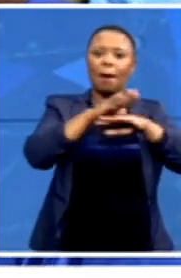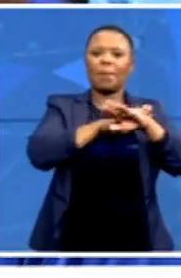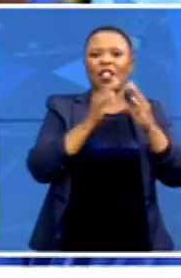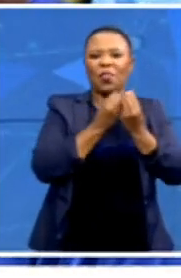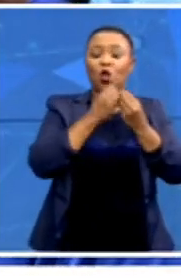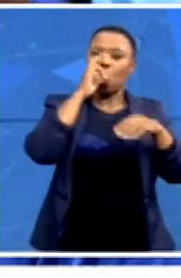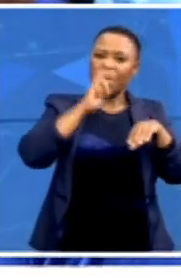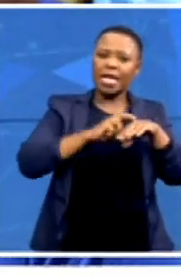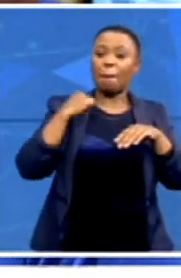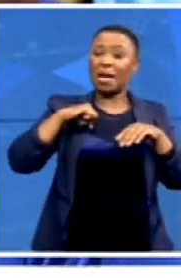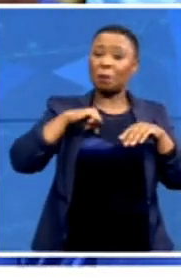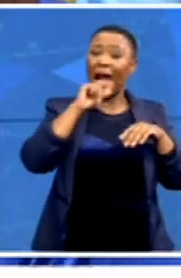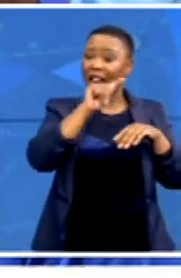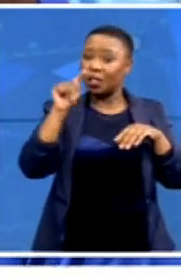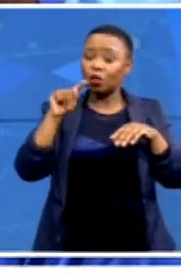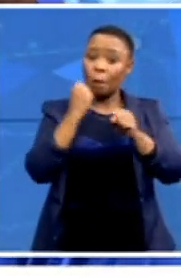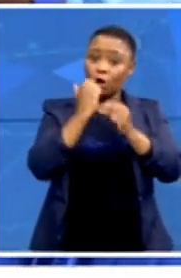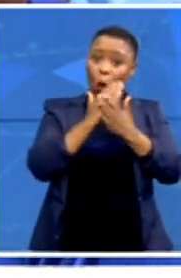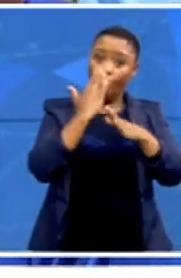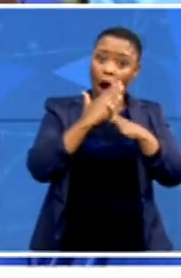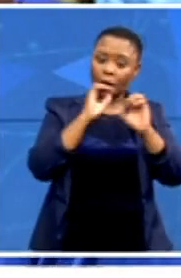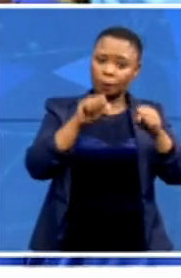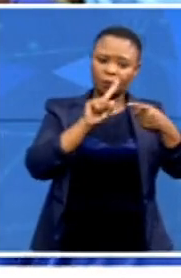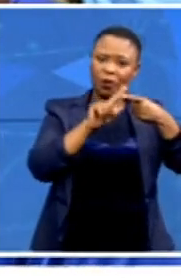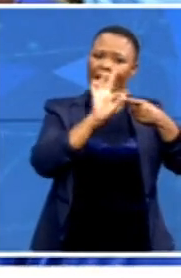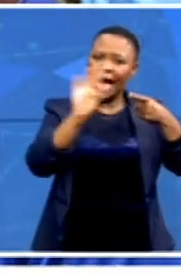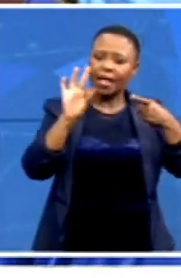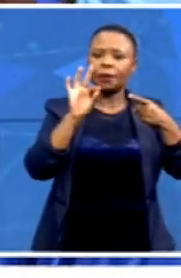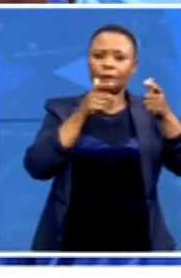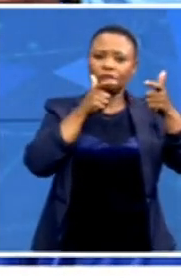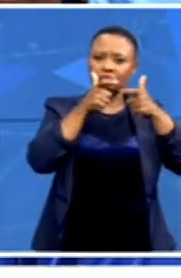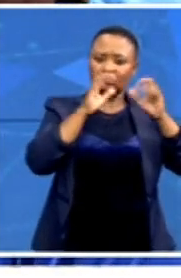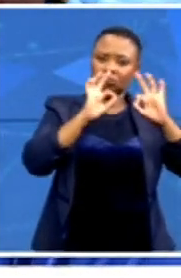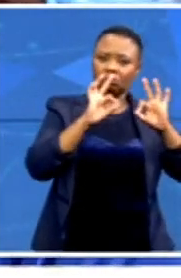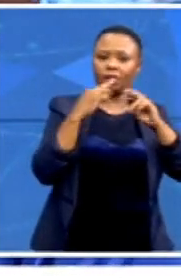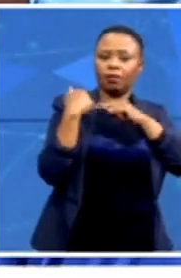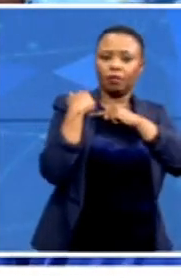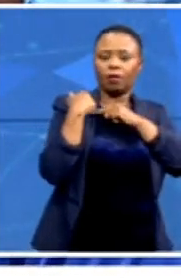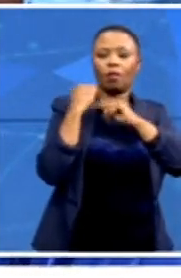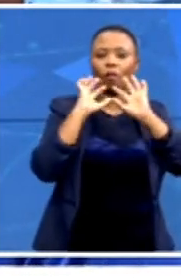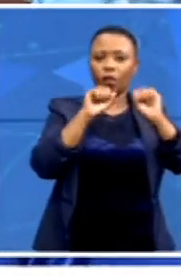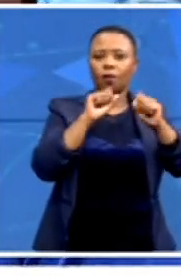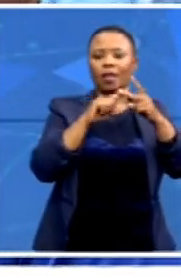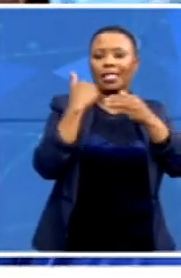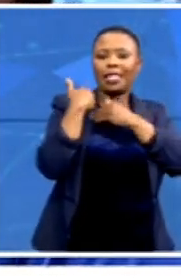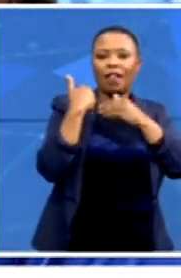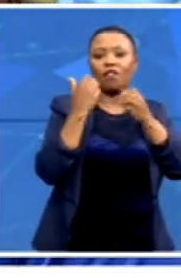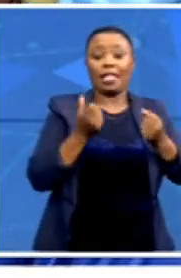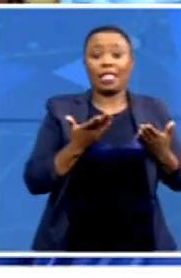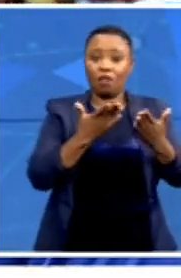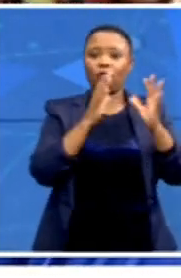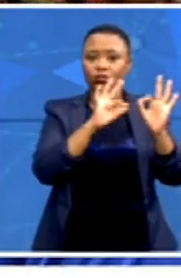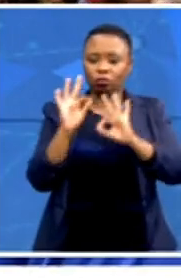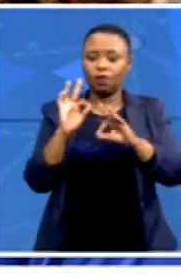working, starting with clean and accountable governments, a safe community, a community that's delivering services, a community that is making